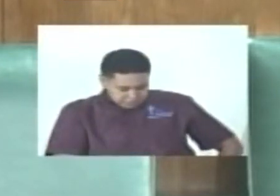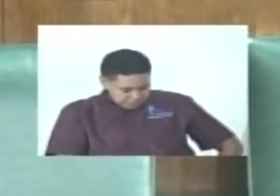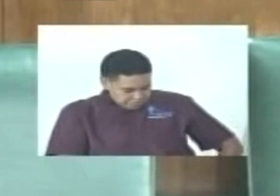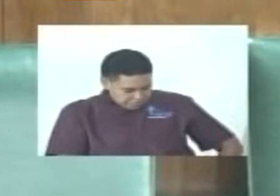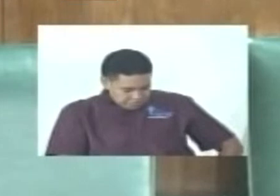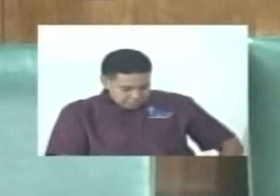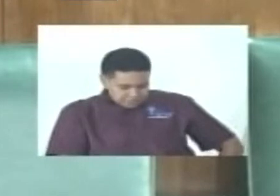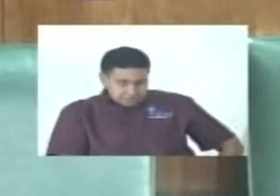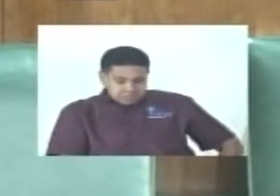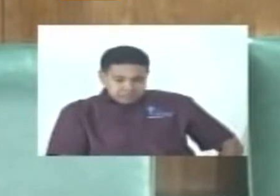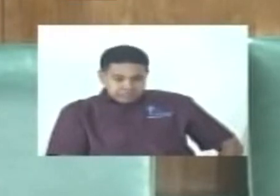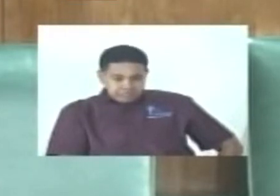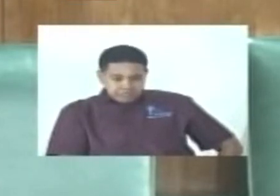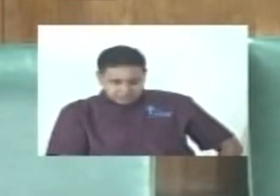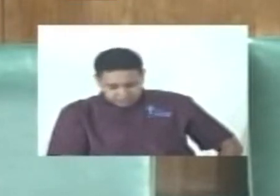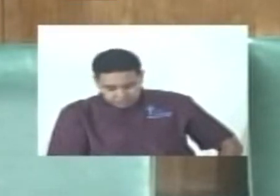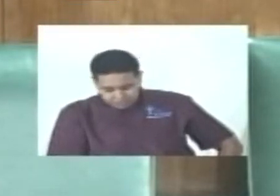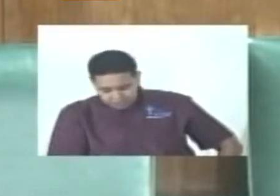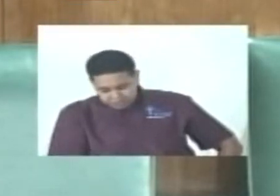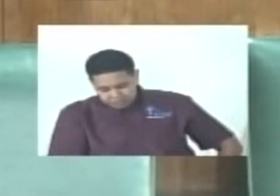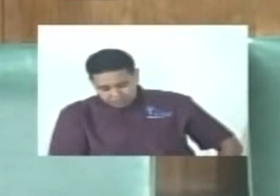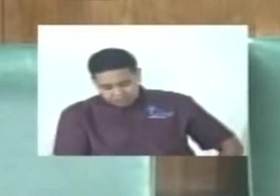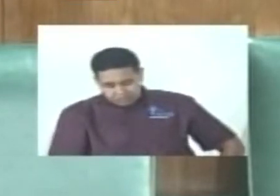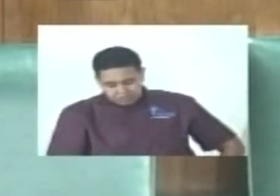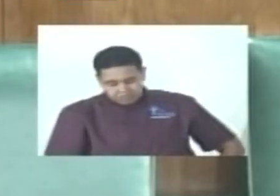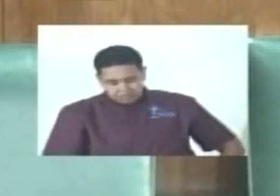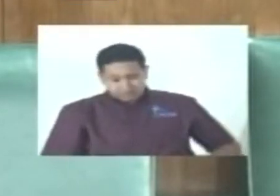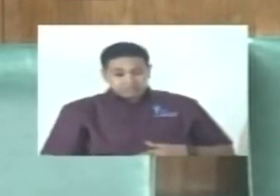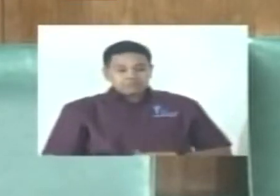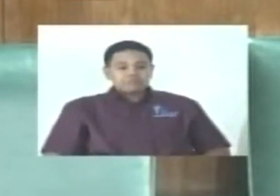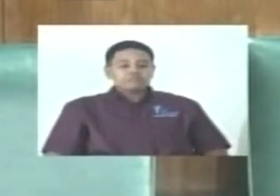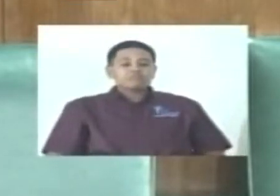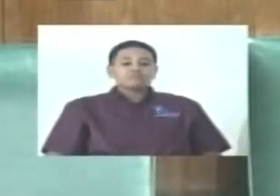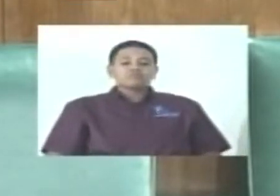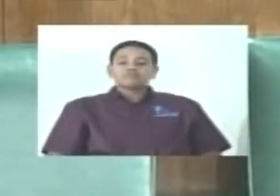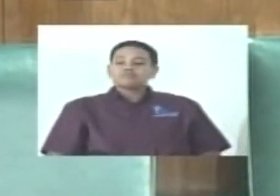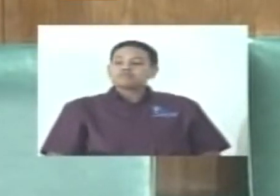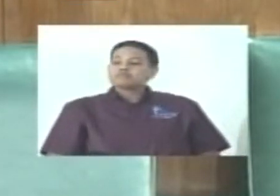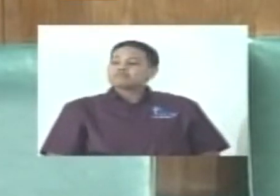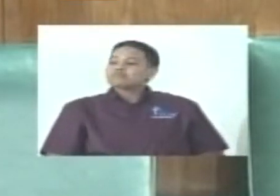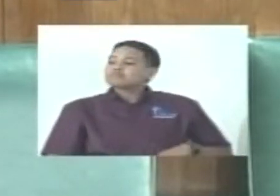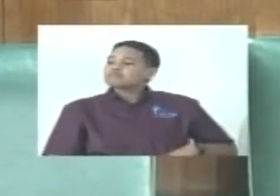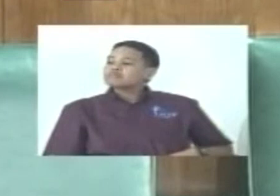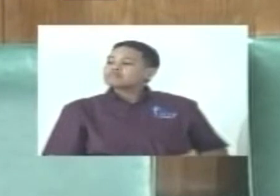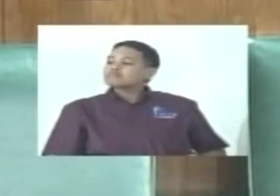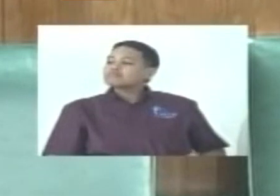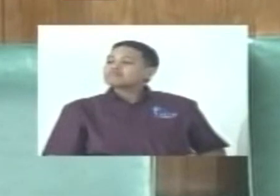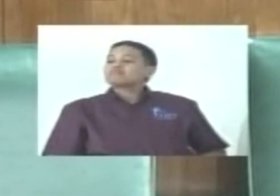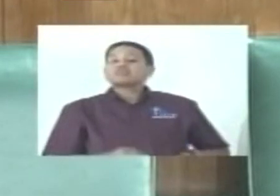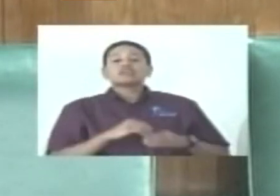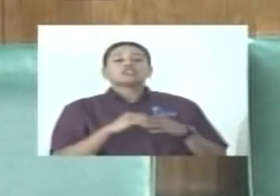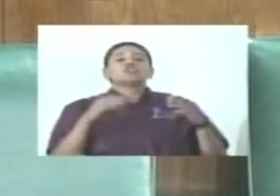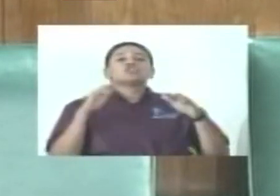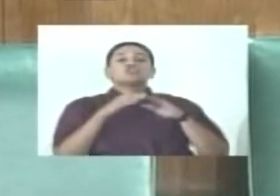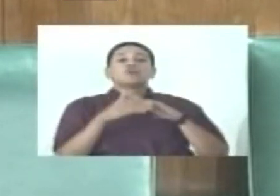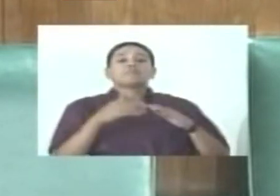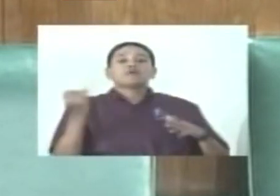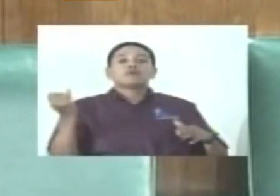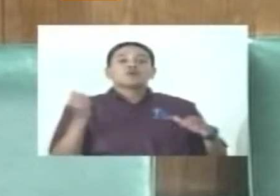in the country gathered with high power weapon, having a party.